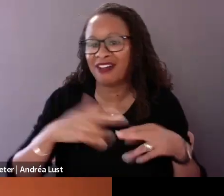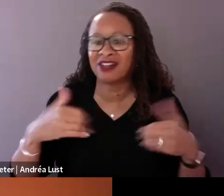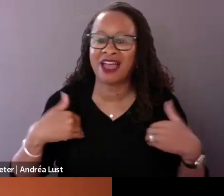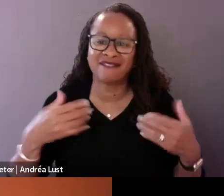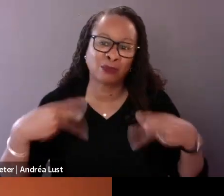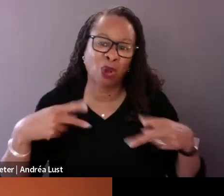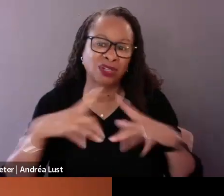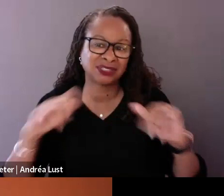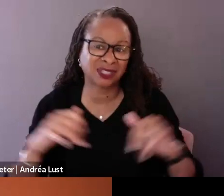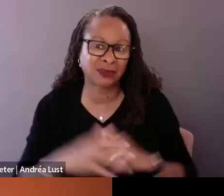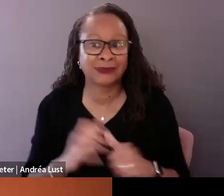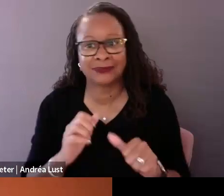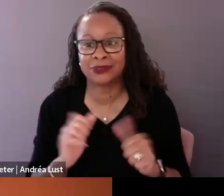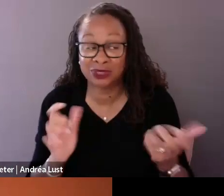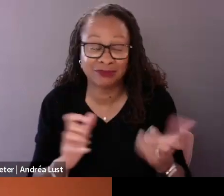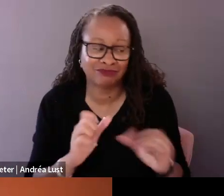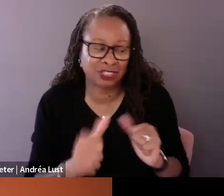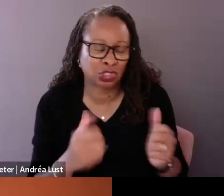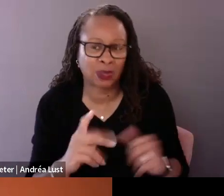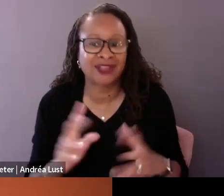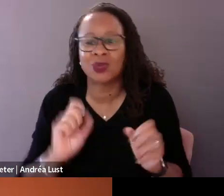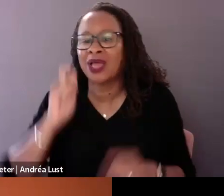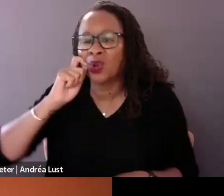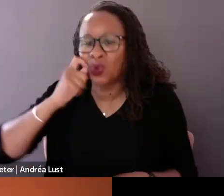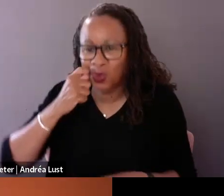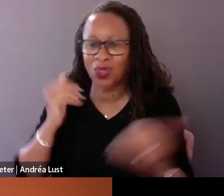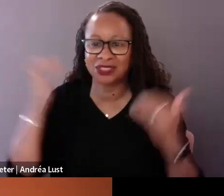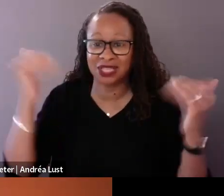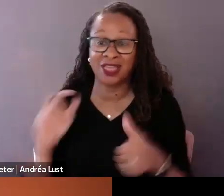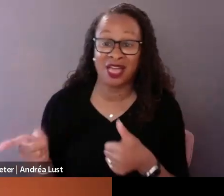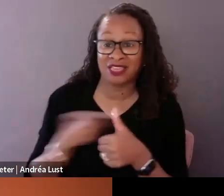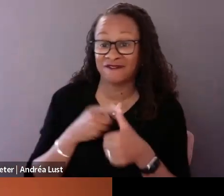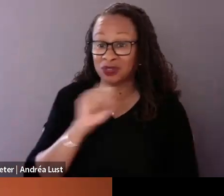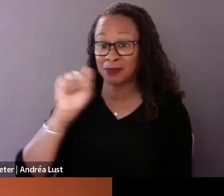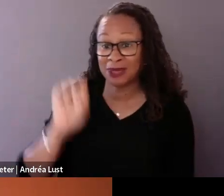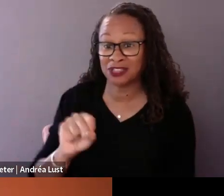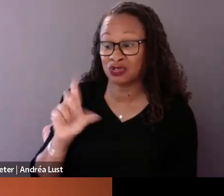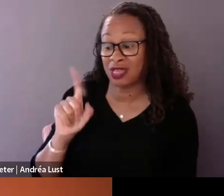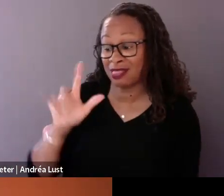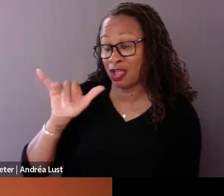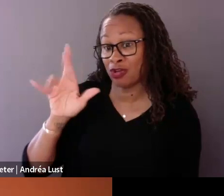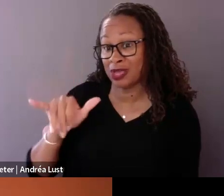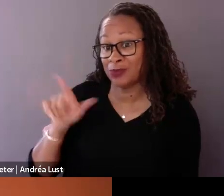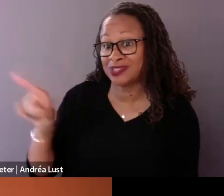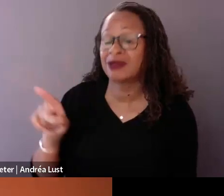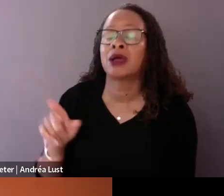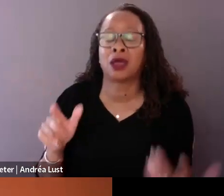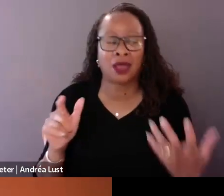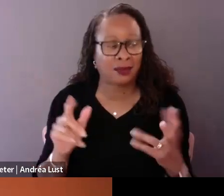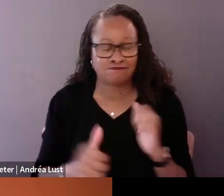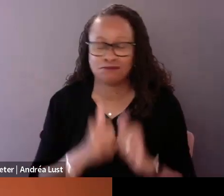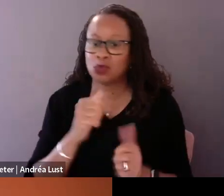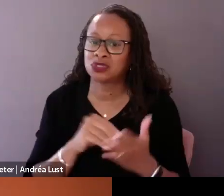So, you know, for that first semester, he was well liked. You know, some of